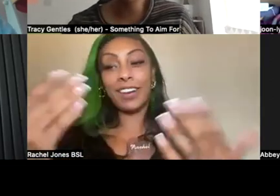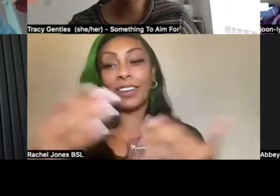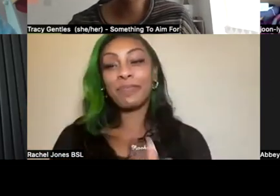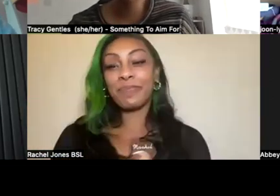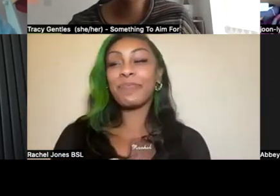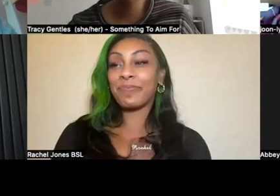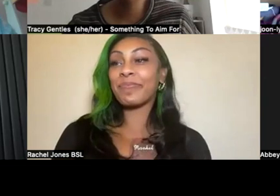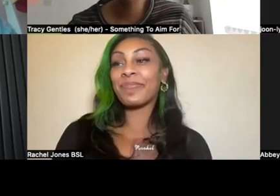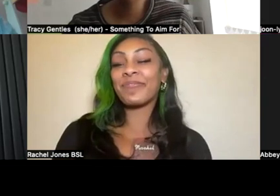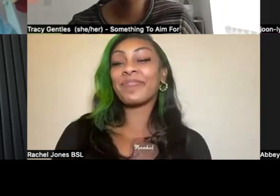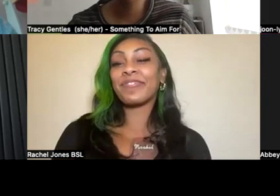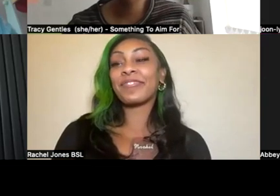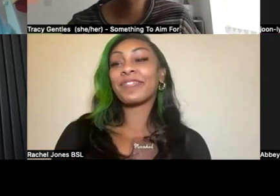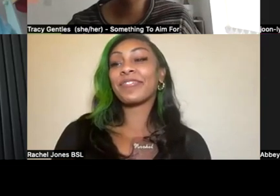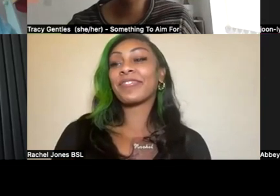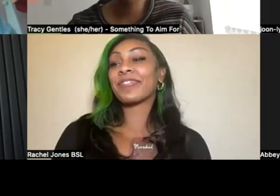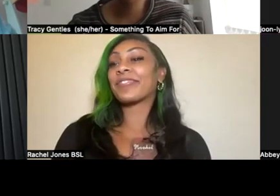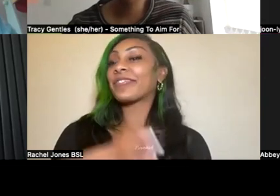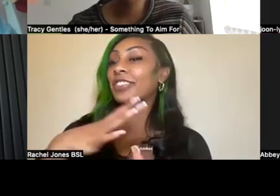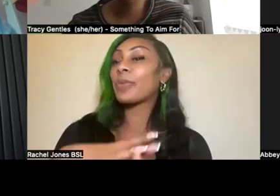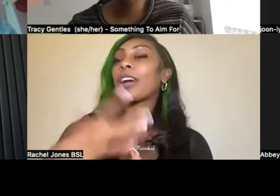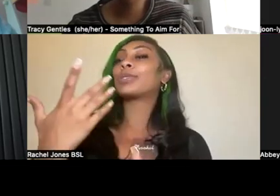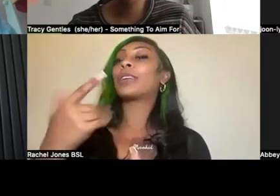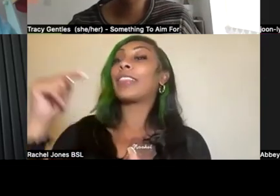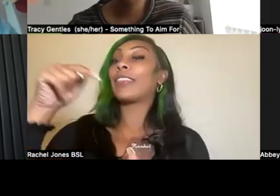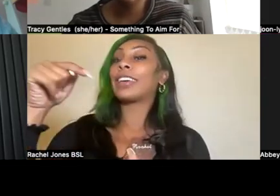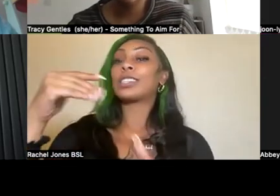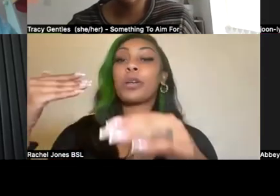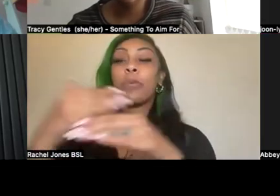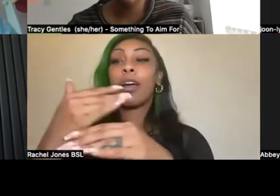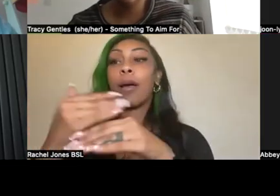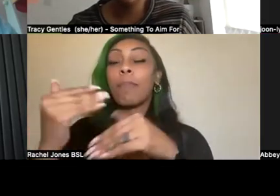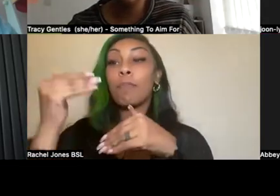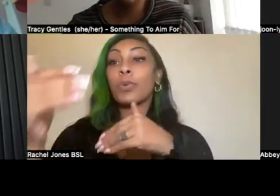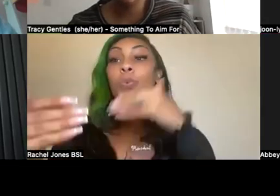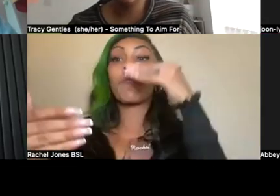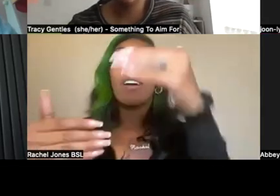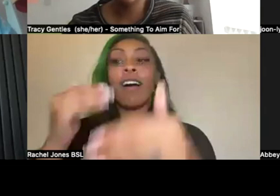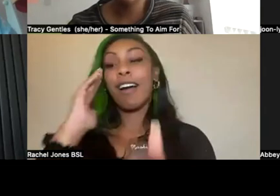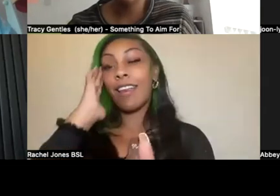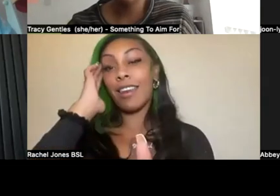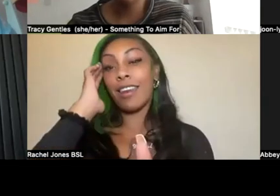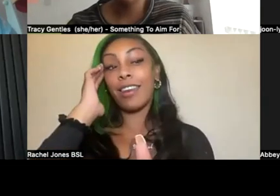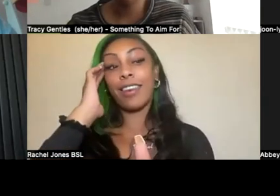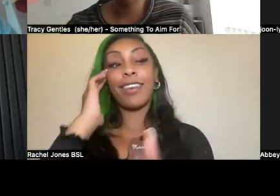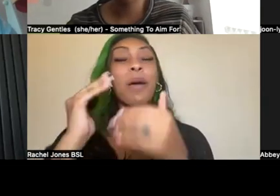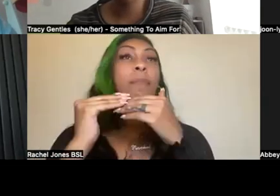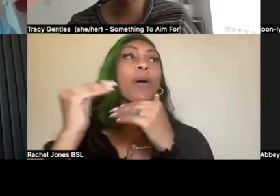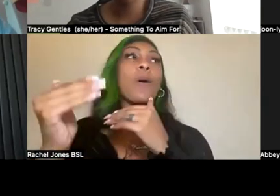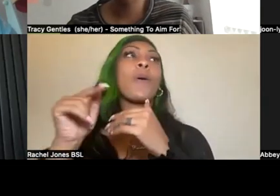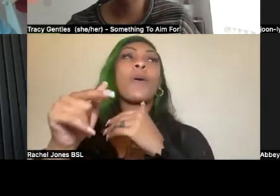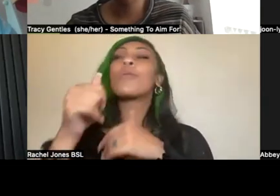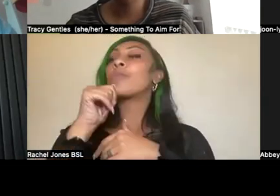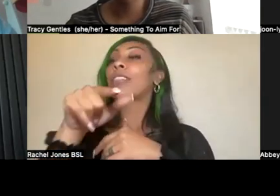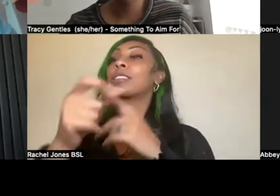And we want to really, you know, kind of take this work further forward. Let's have more of this and let's use this moment